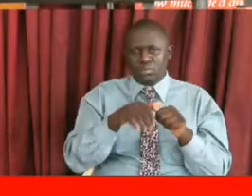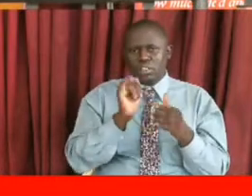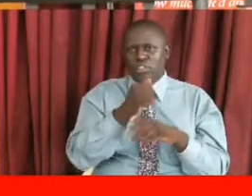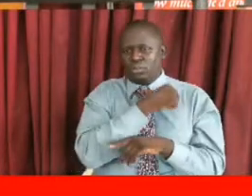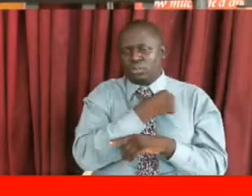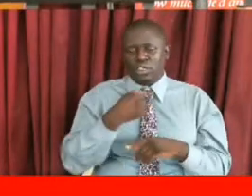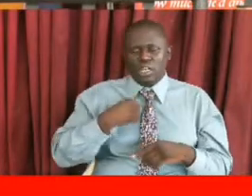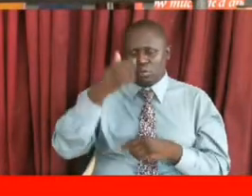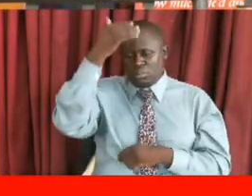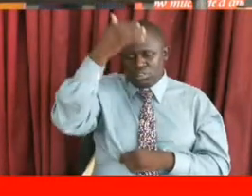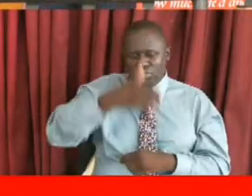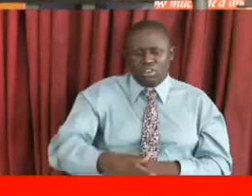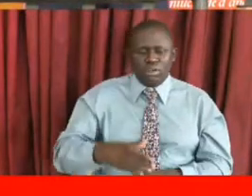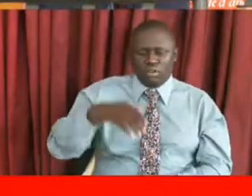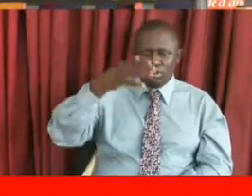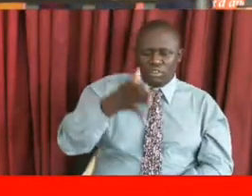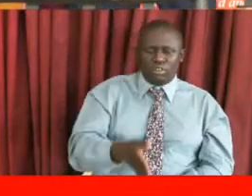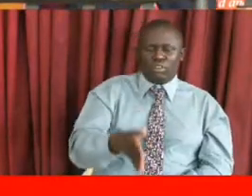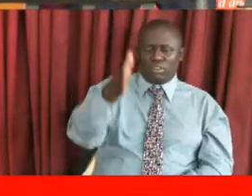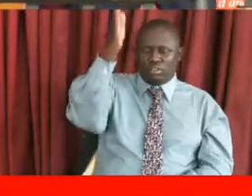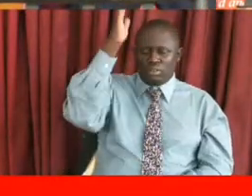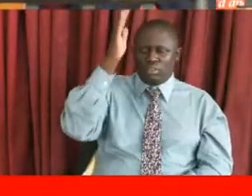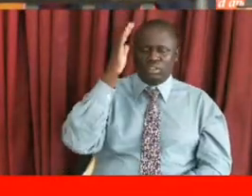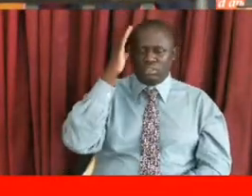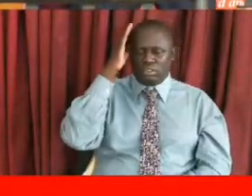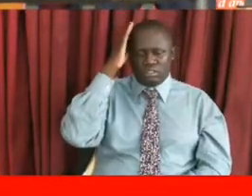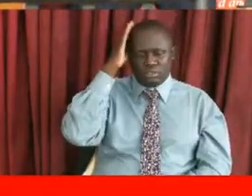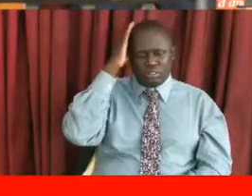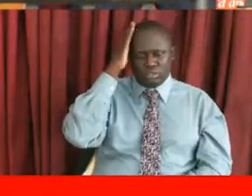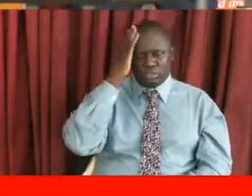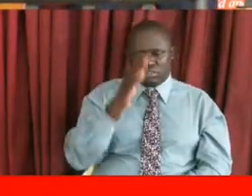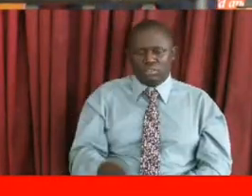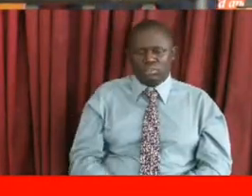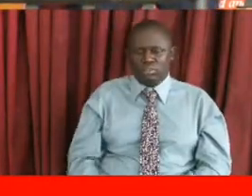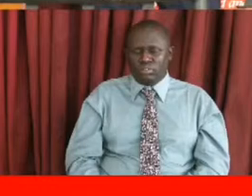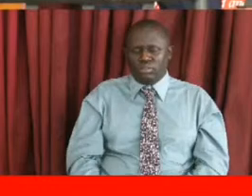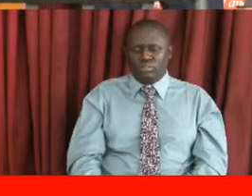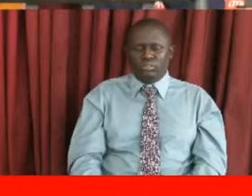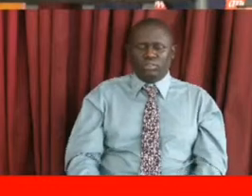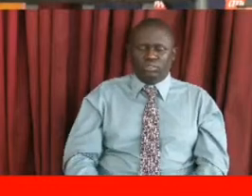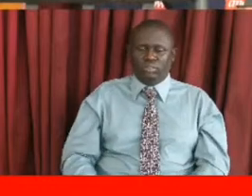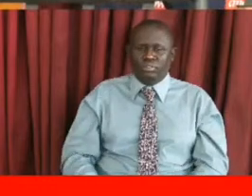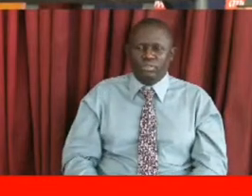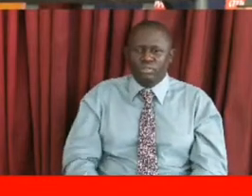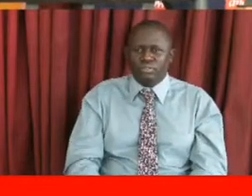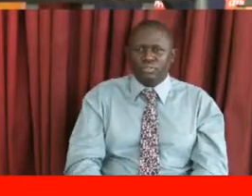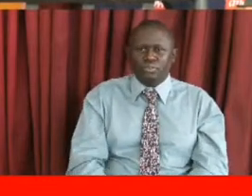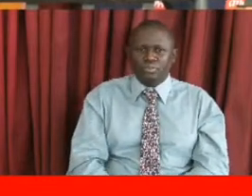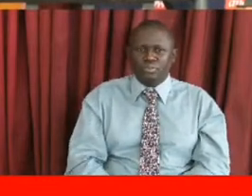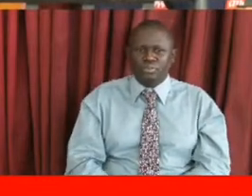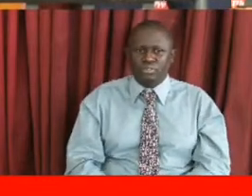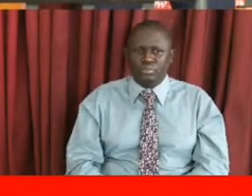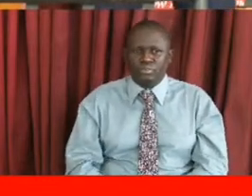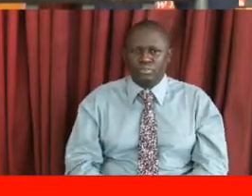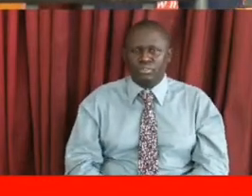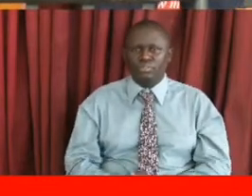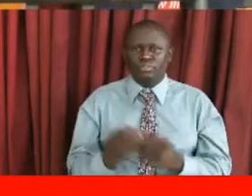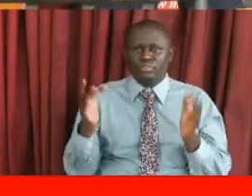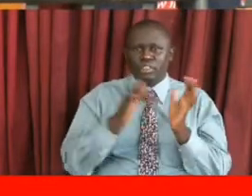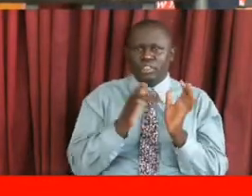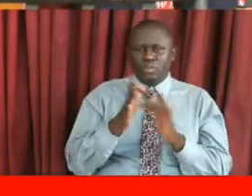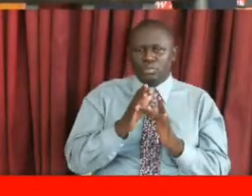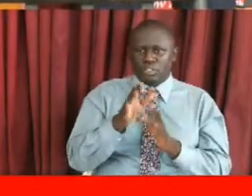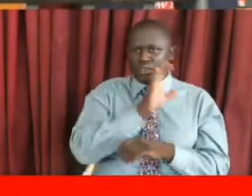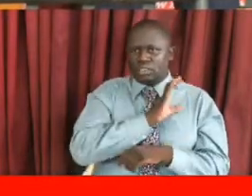God unlike Adam who had separated himself by sin Jesus Christ died